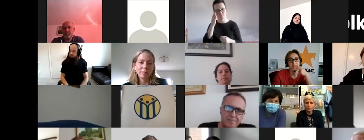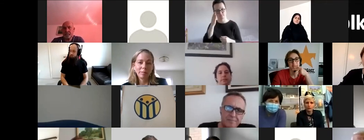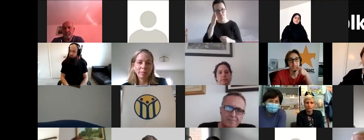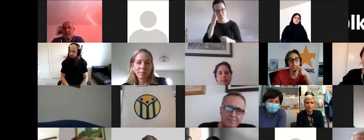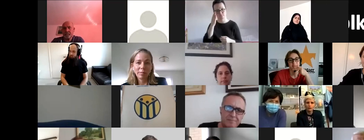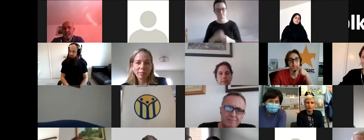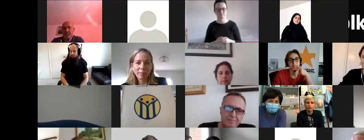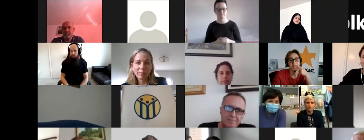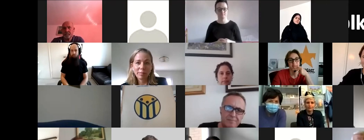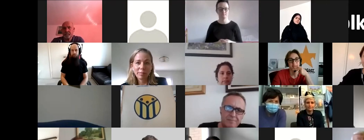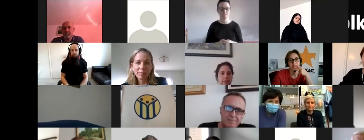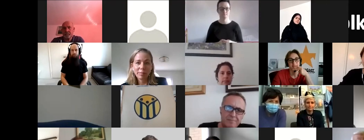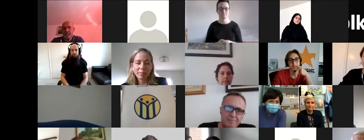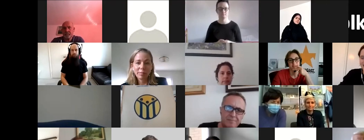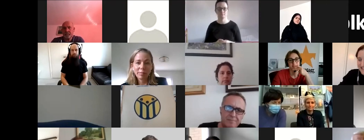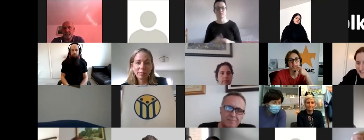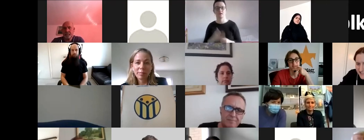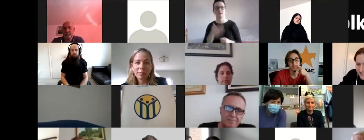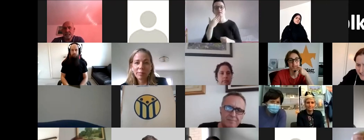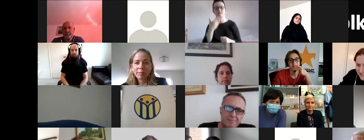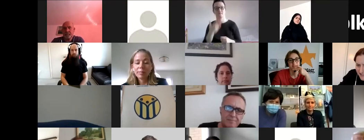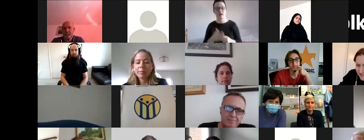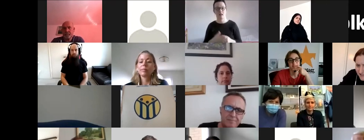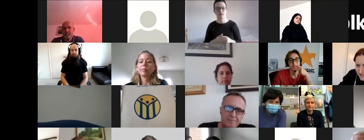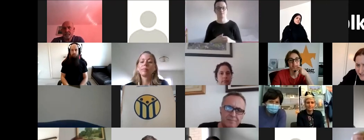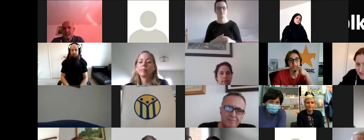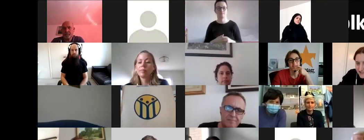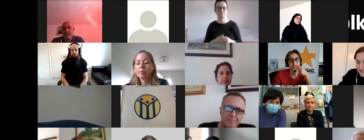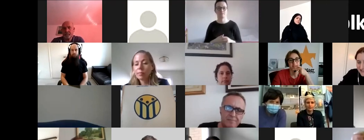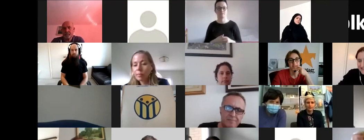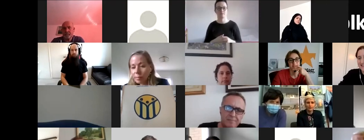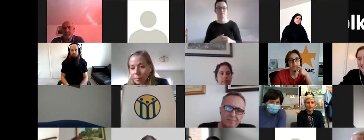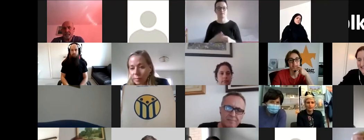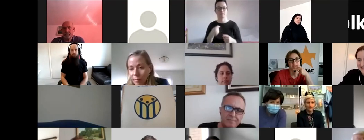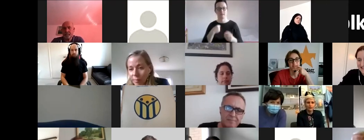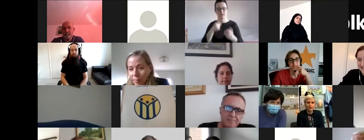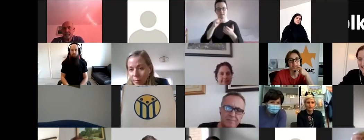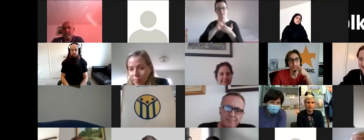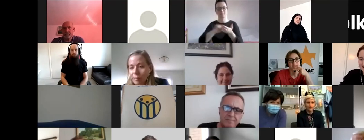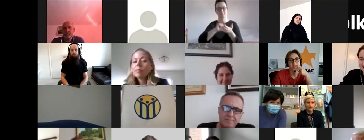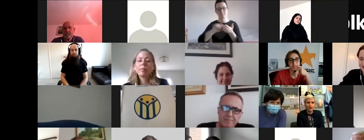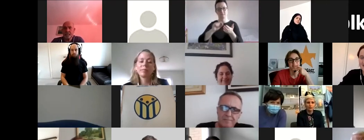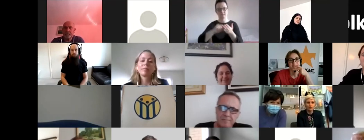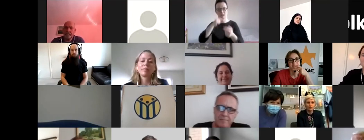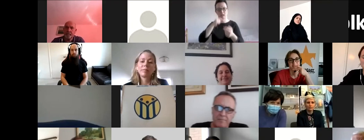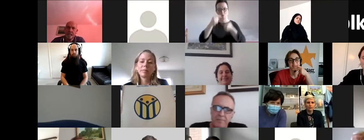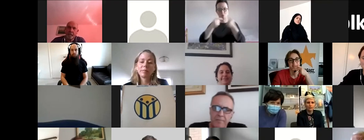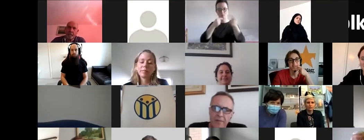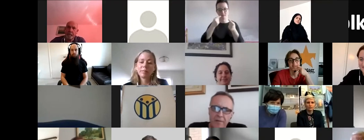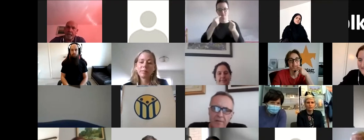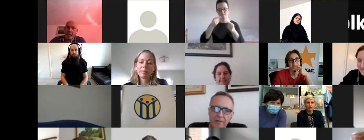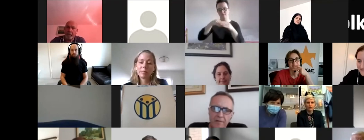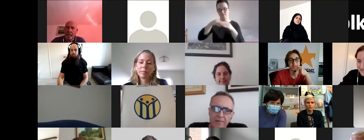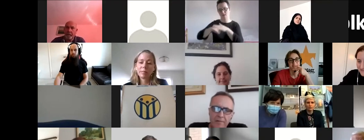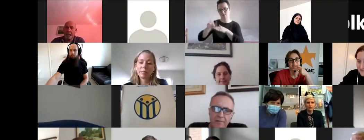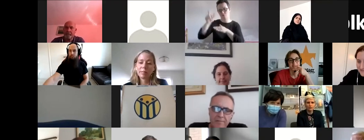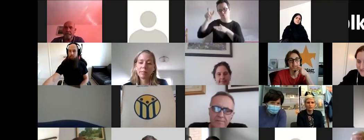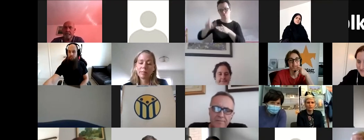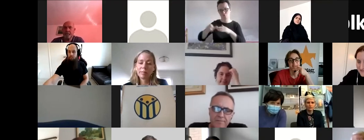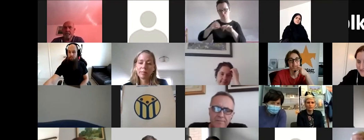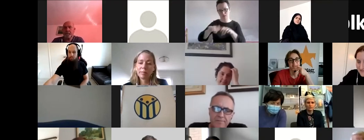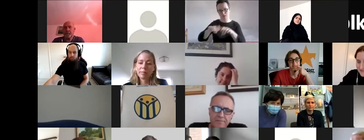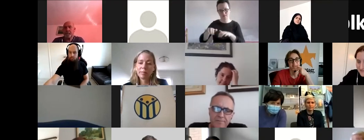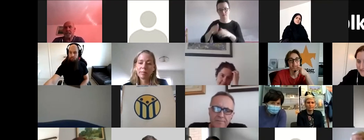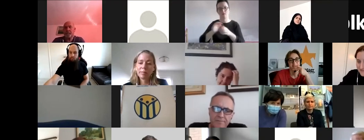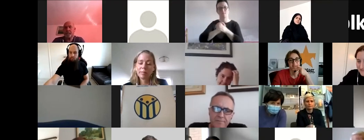much. I put my comment in the chat. Greetings to everybody. Just to say on behalf of the